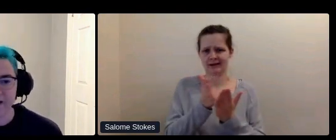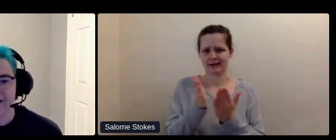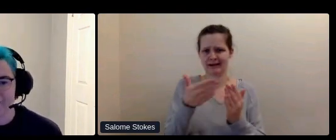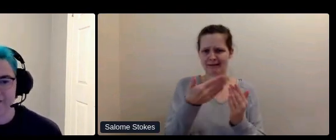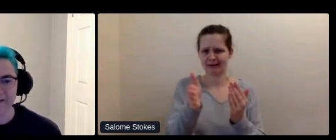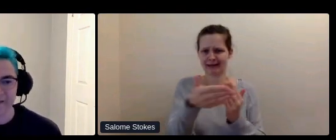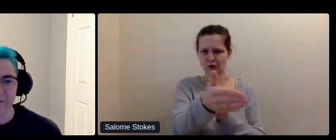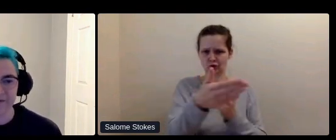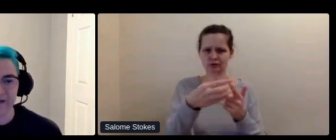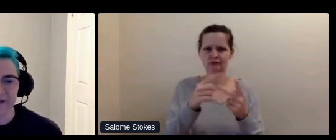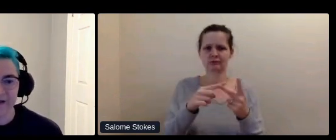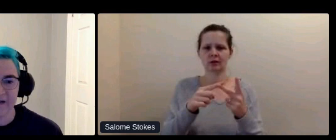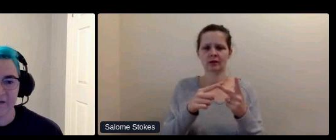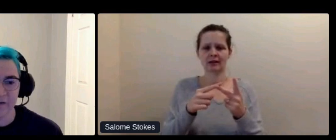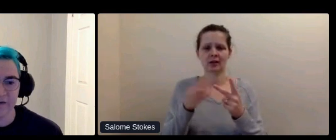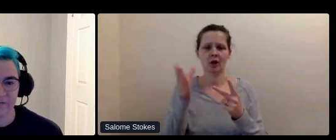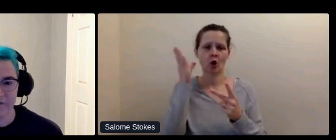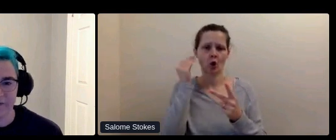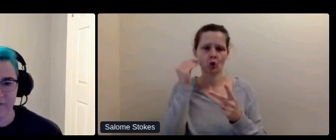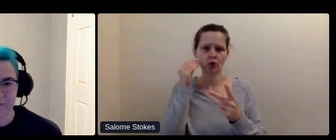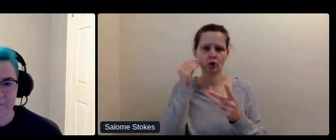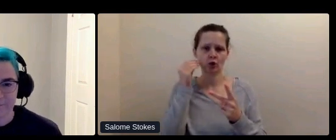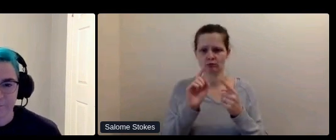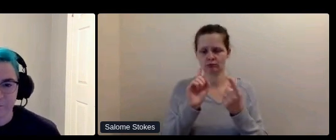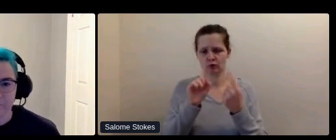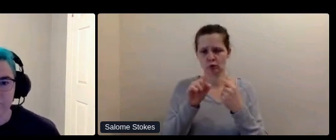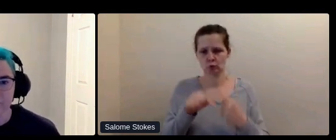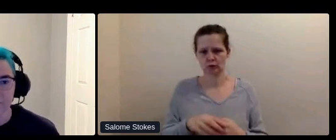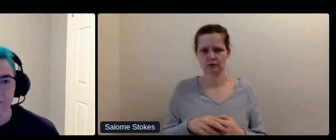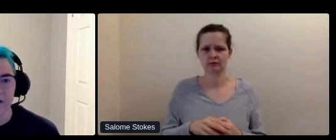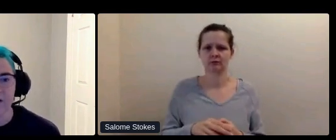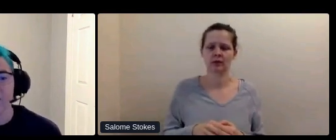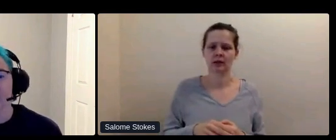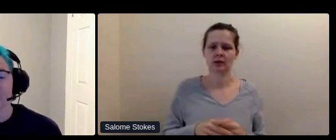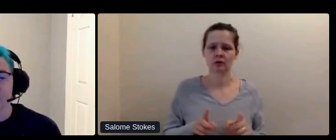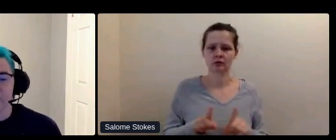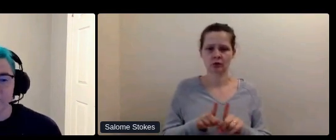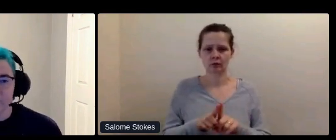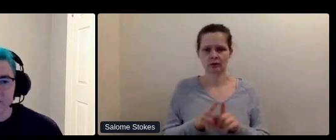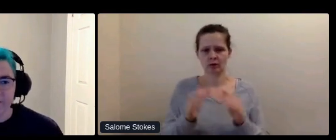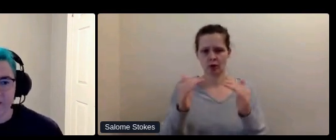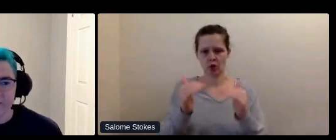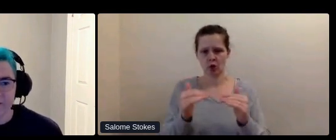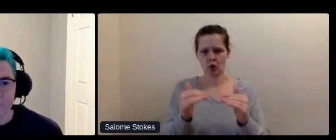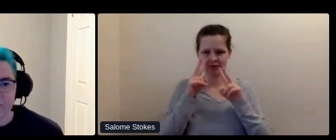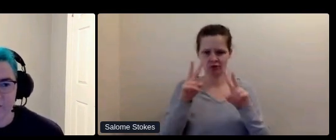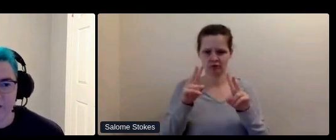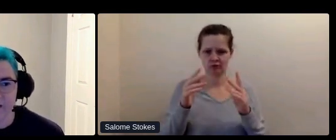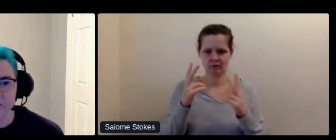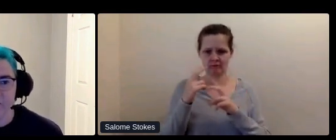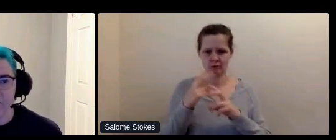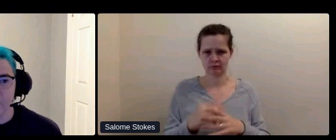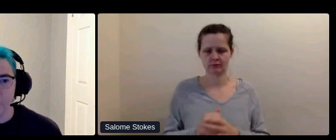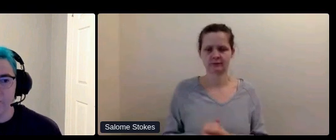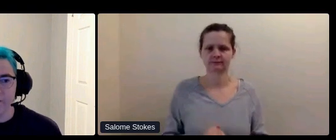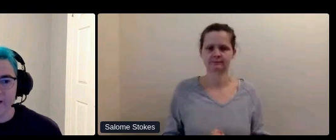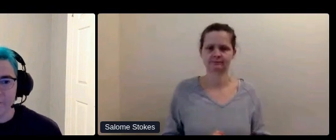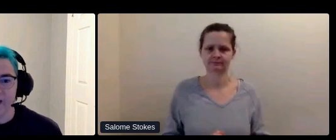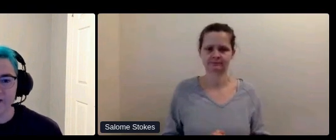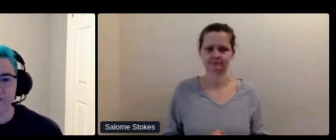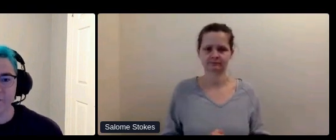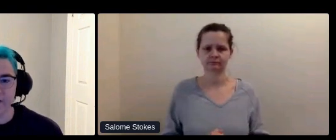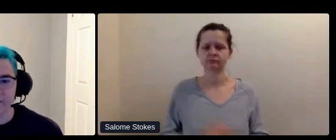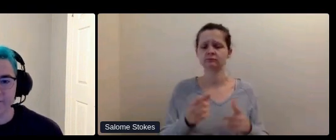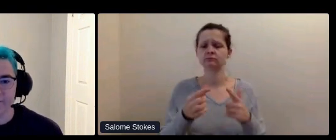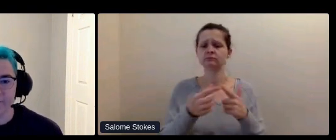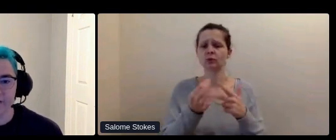high contrast examples and low vision reviews. So our AAA factors that we look at are